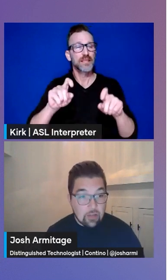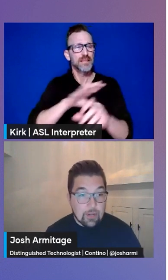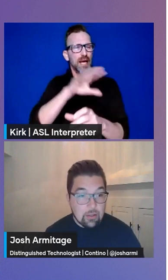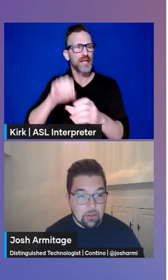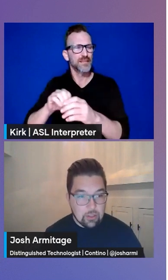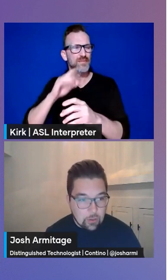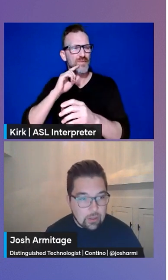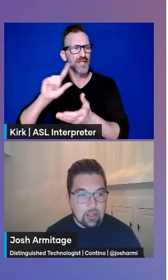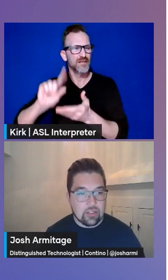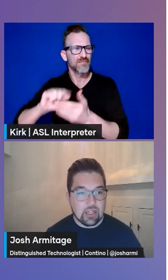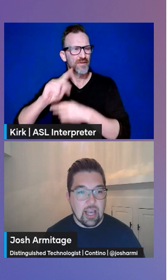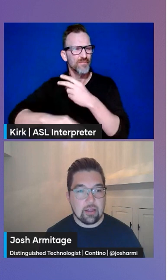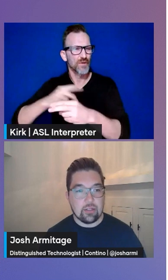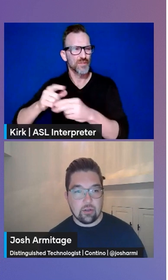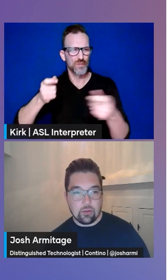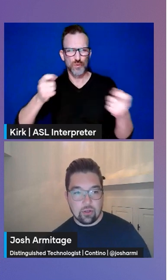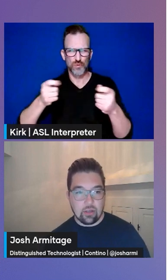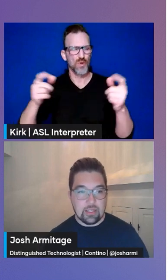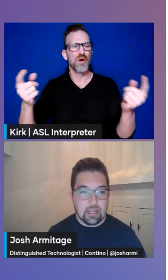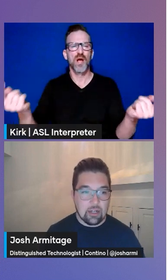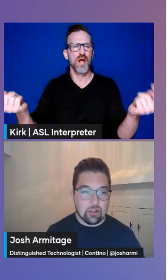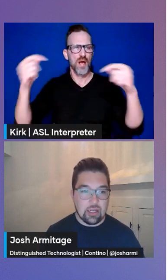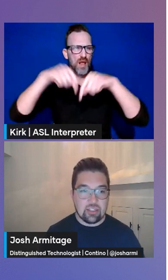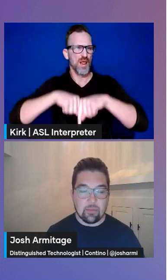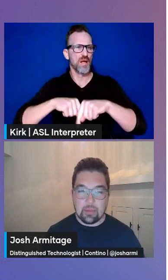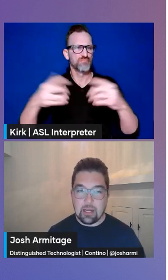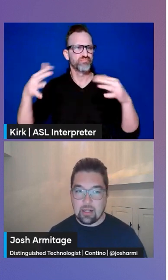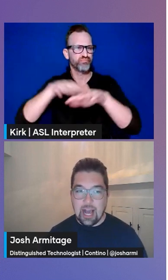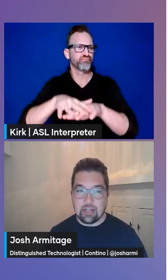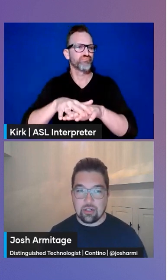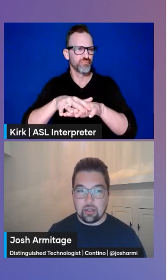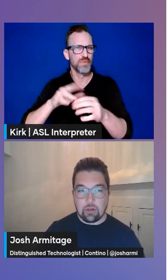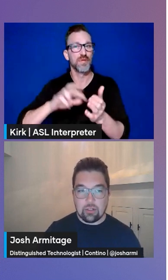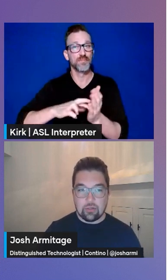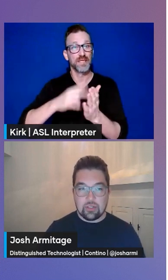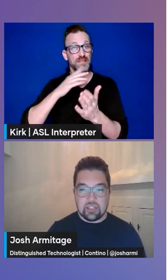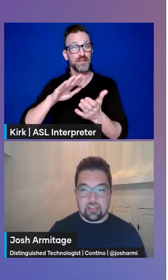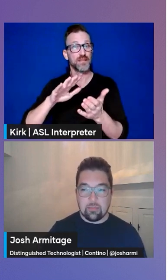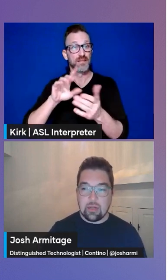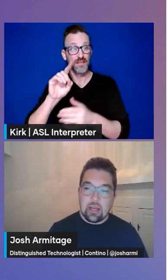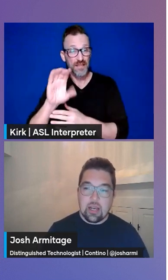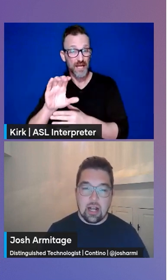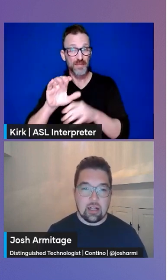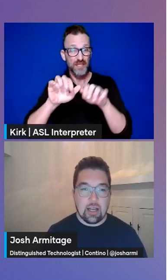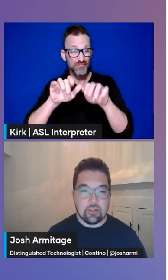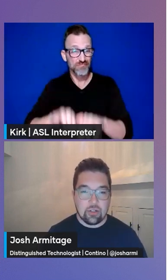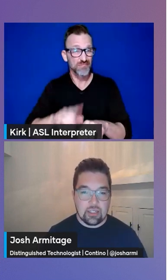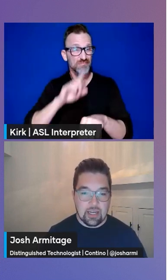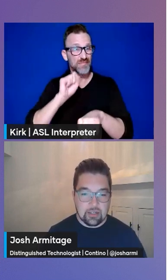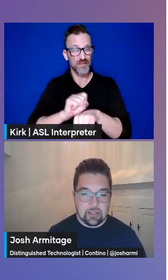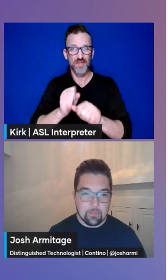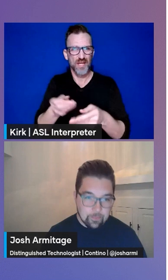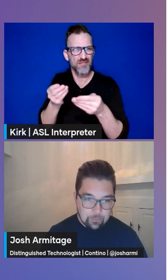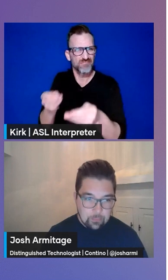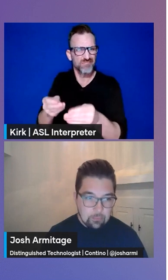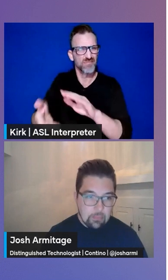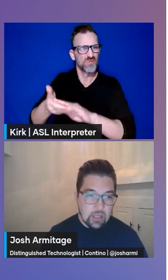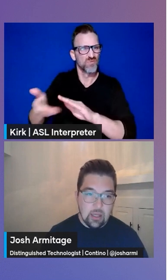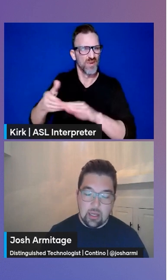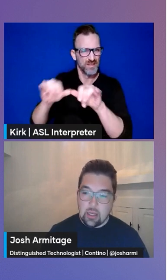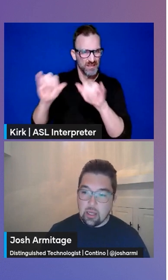is trying to bring the two things together. So your documentation is something that actually runs your system and allows you to test.